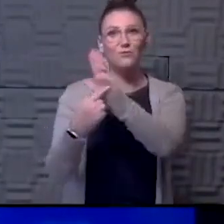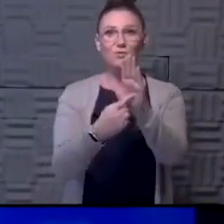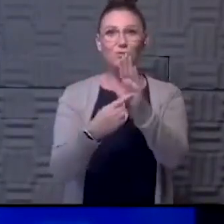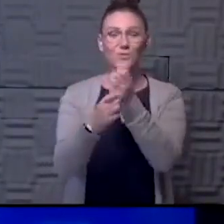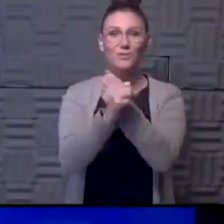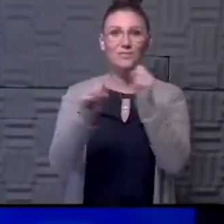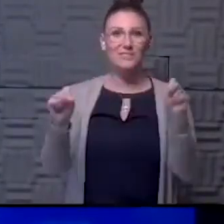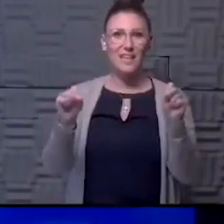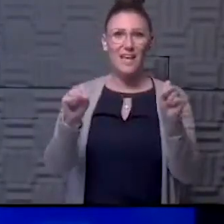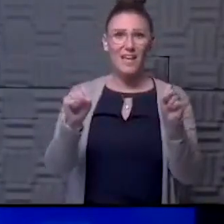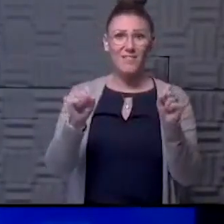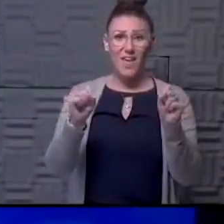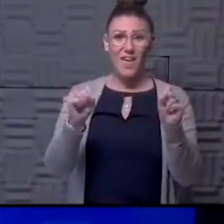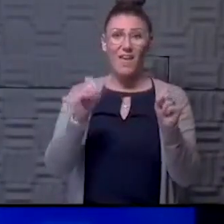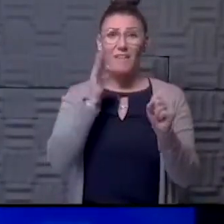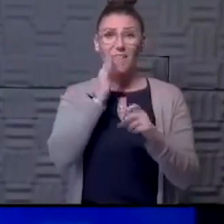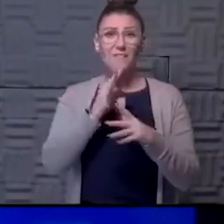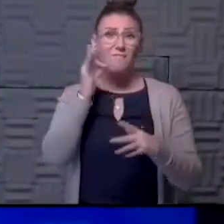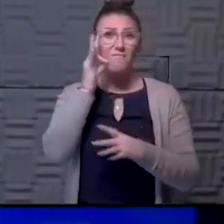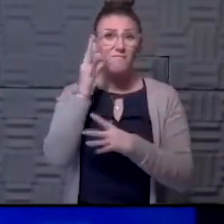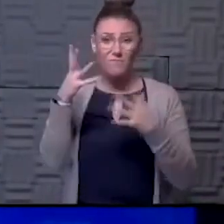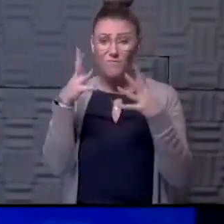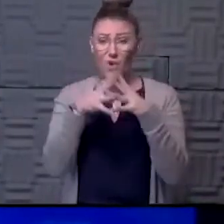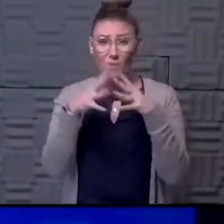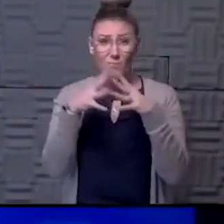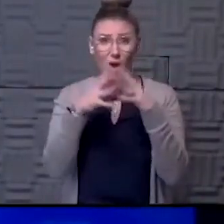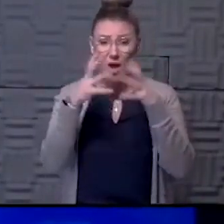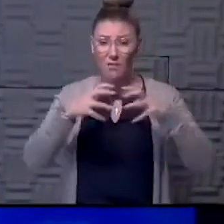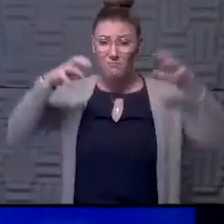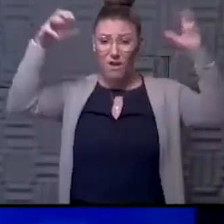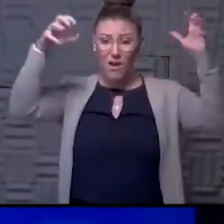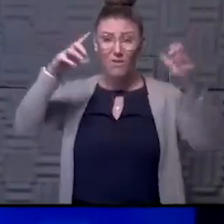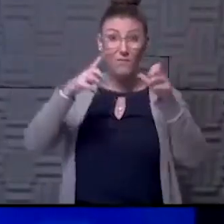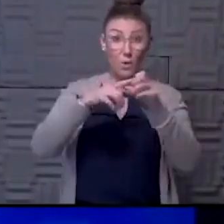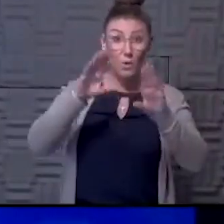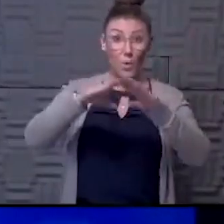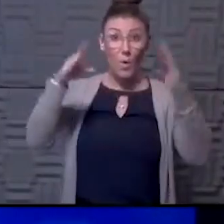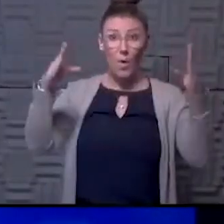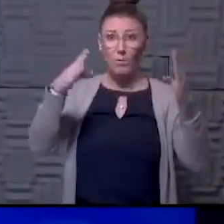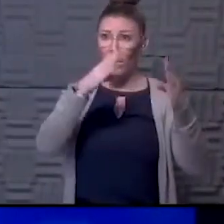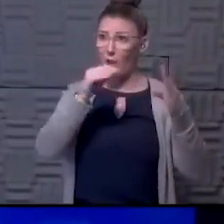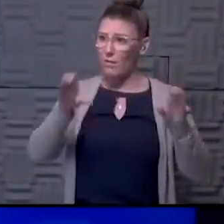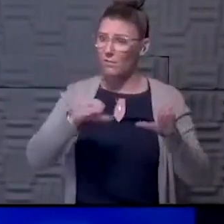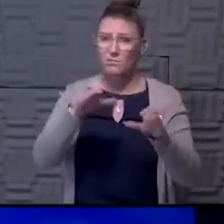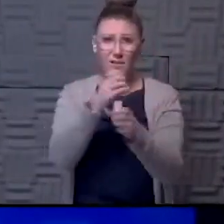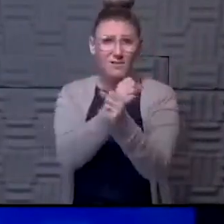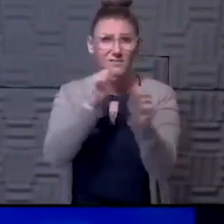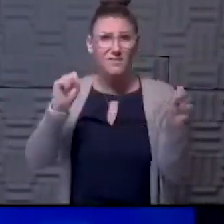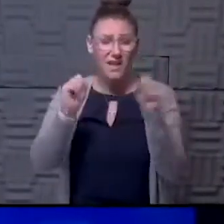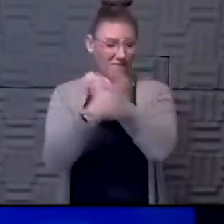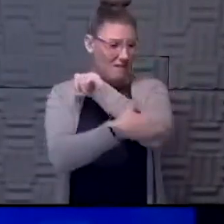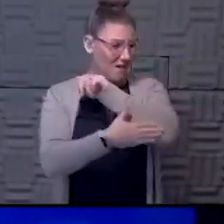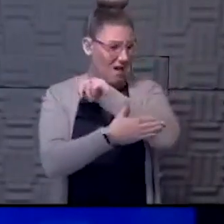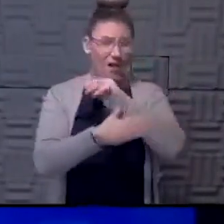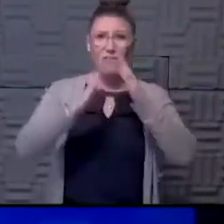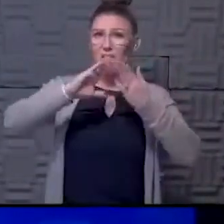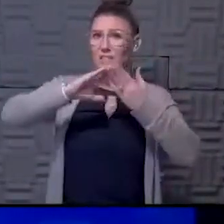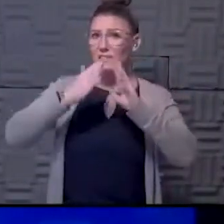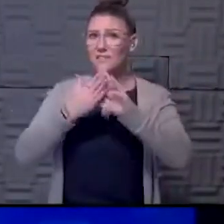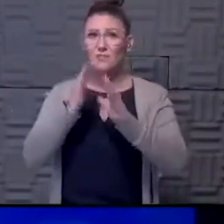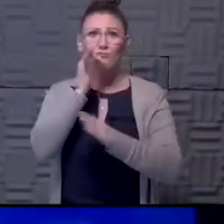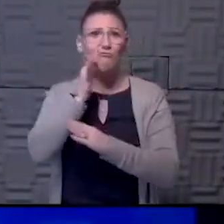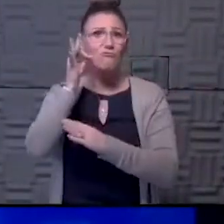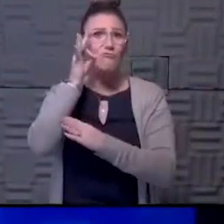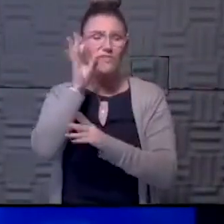Yeah. The Chiefs were the first team to open up their football stadium. They have done it very safely. I mean, the county and the city and the Chiefs